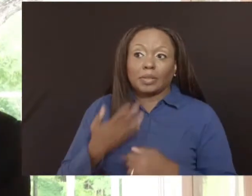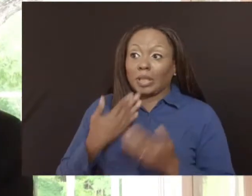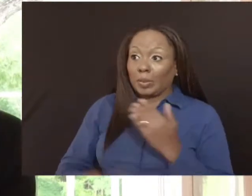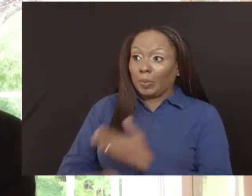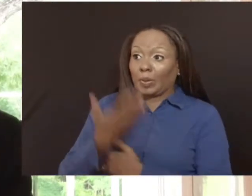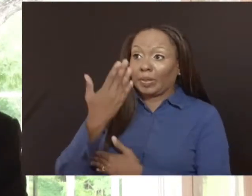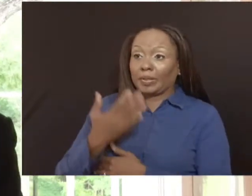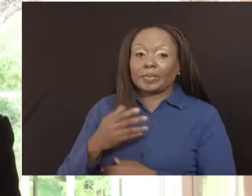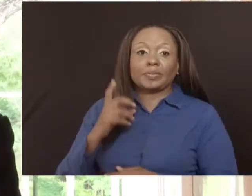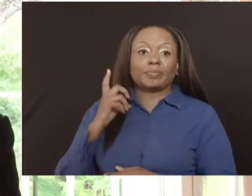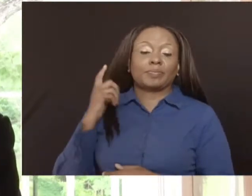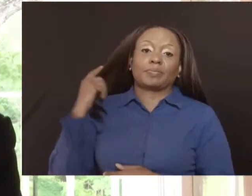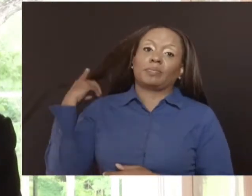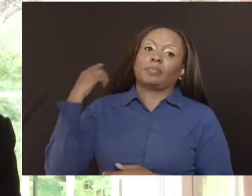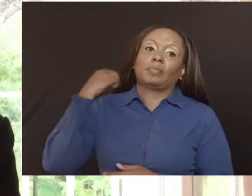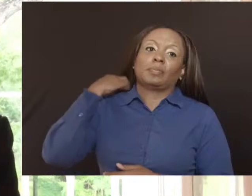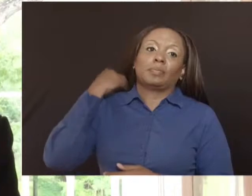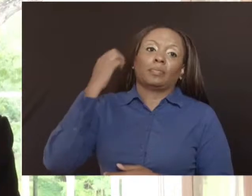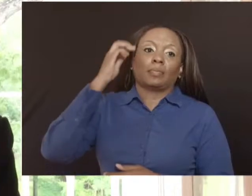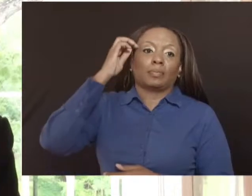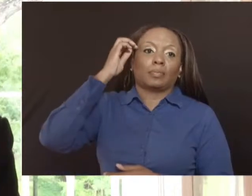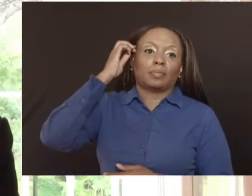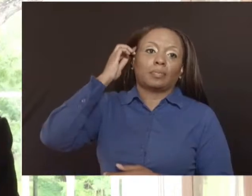Good morning.